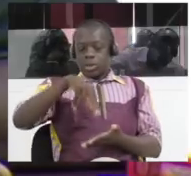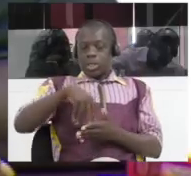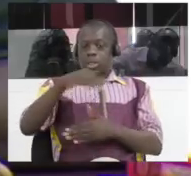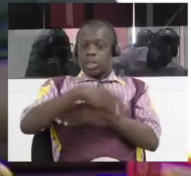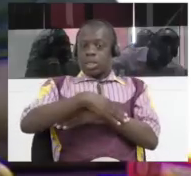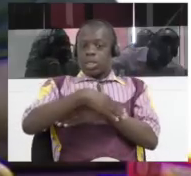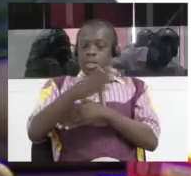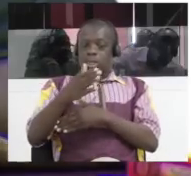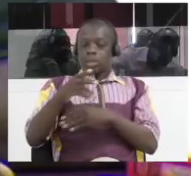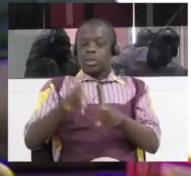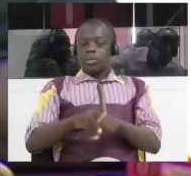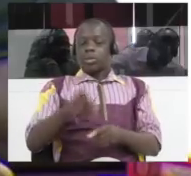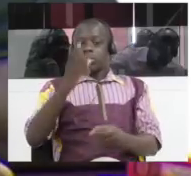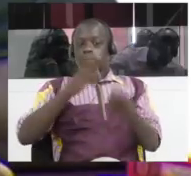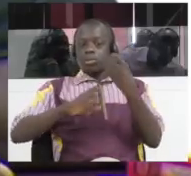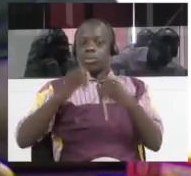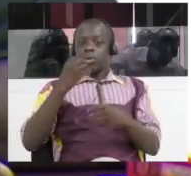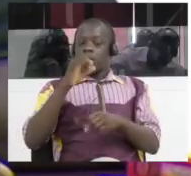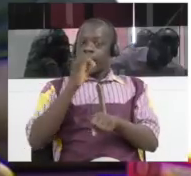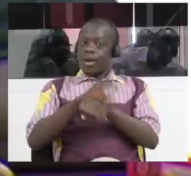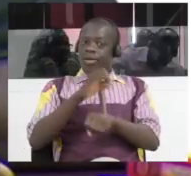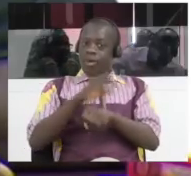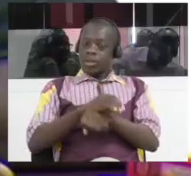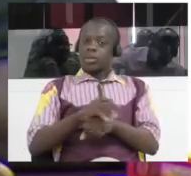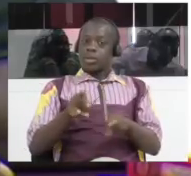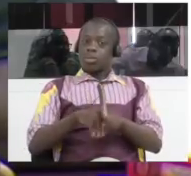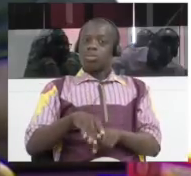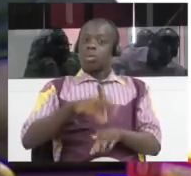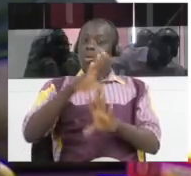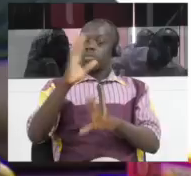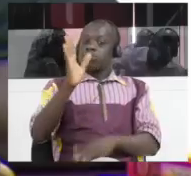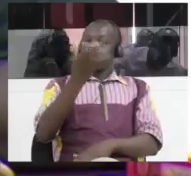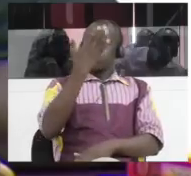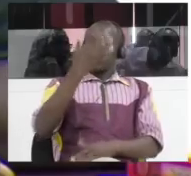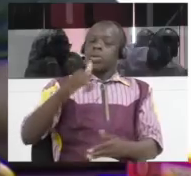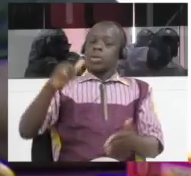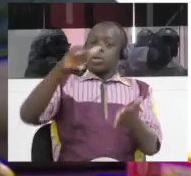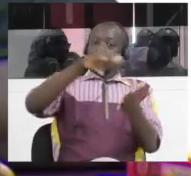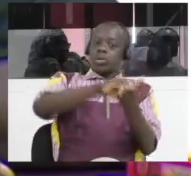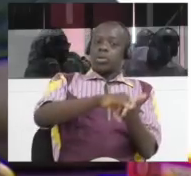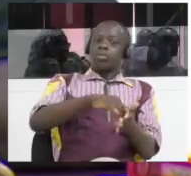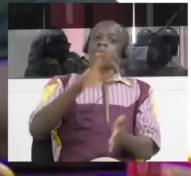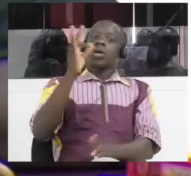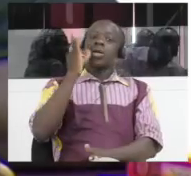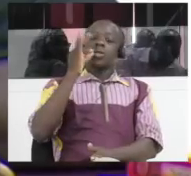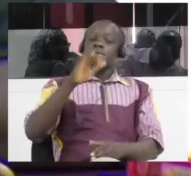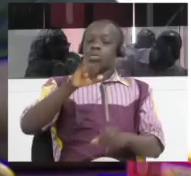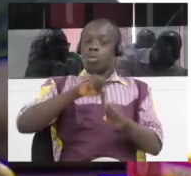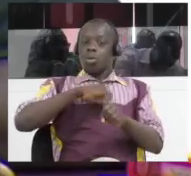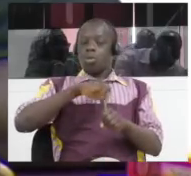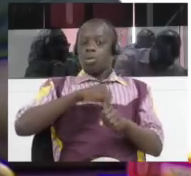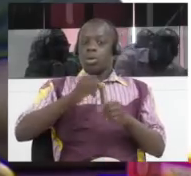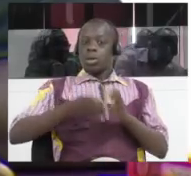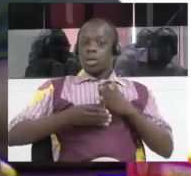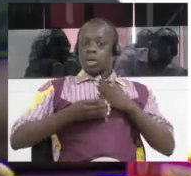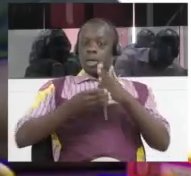the barracks, and then they also ordered and advised us that we should now head to Yundum to answer